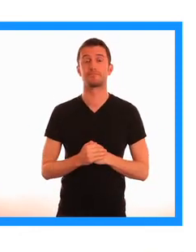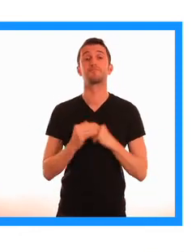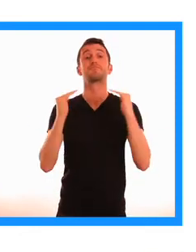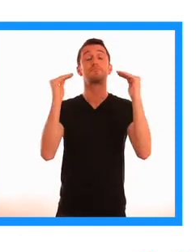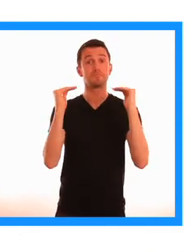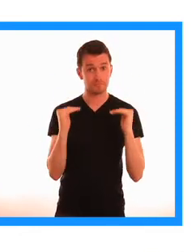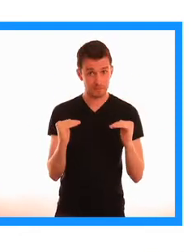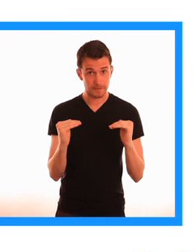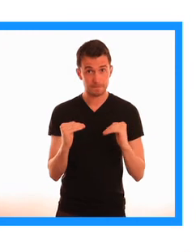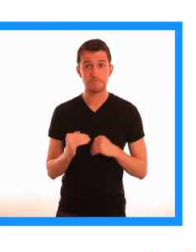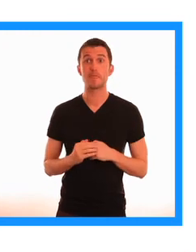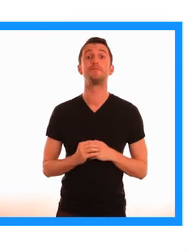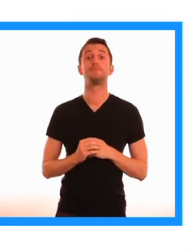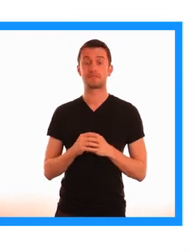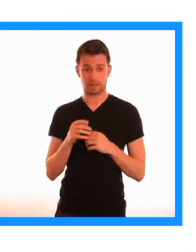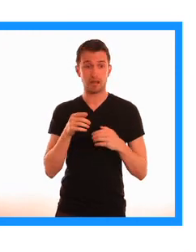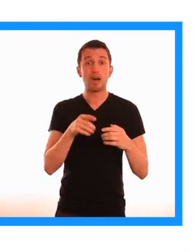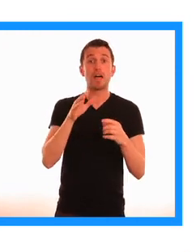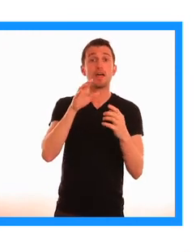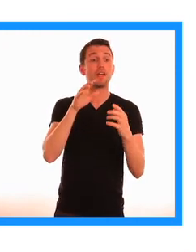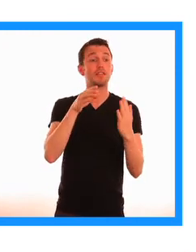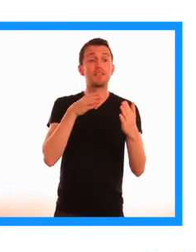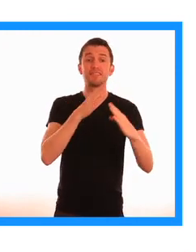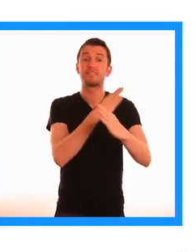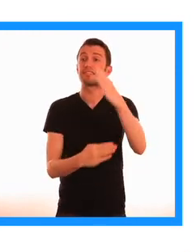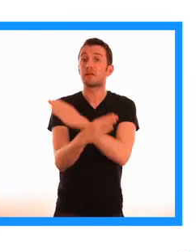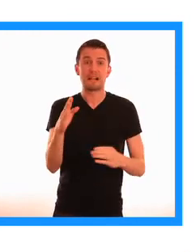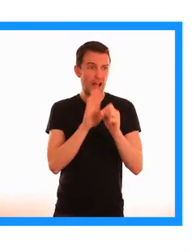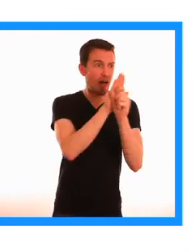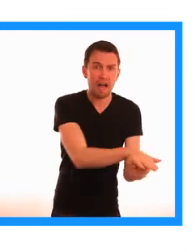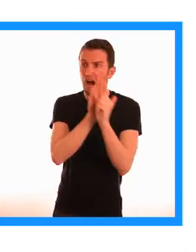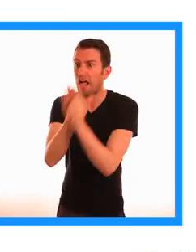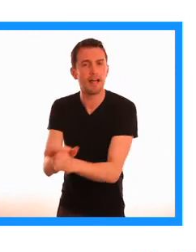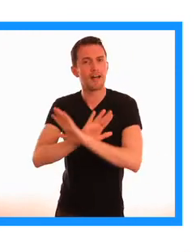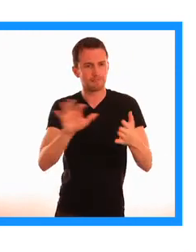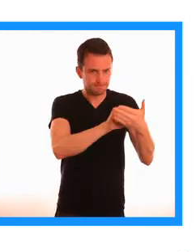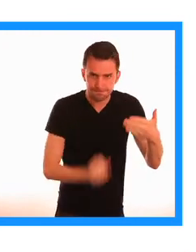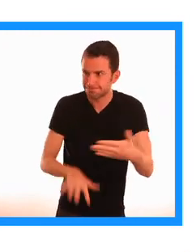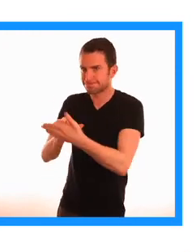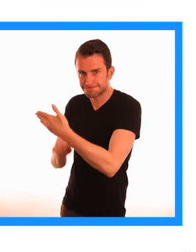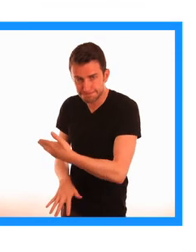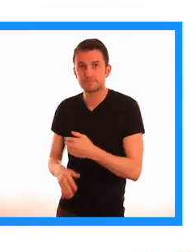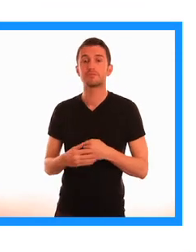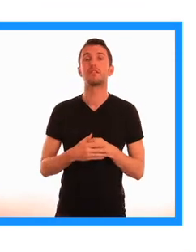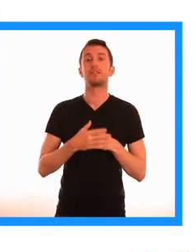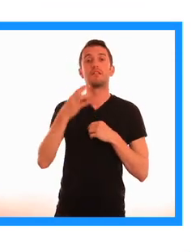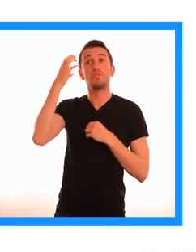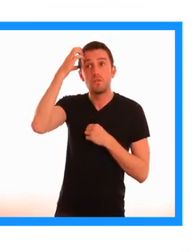Fight discrimination and enhance the awareness of disability among the general public, decision makers, and those who provide essential